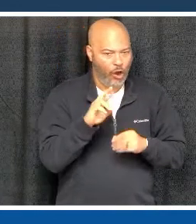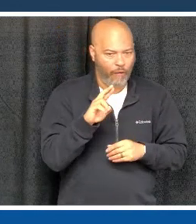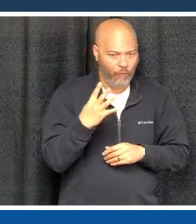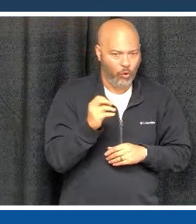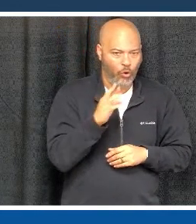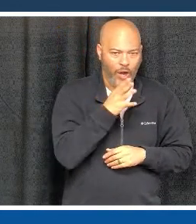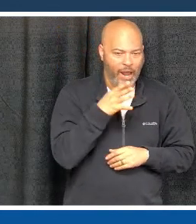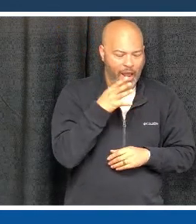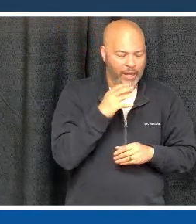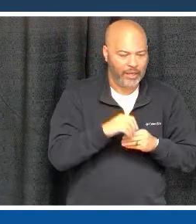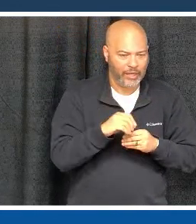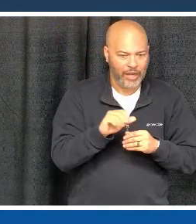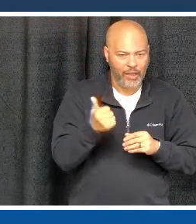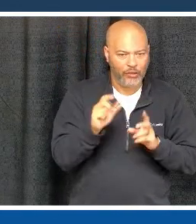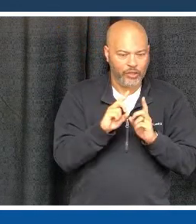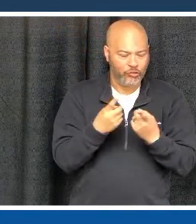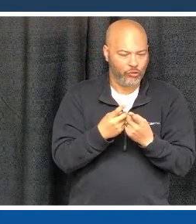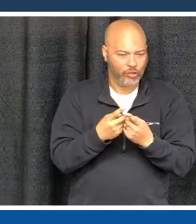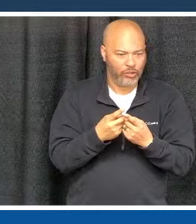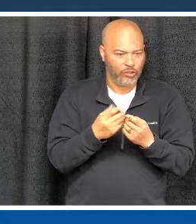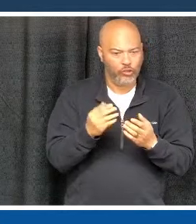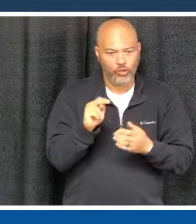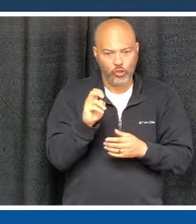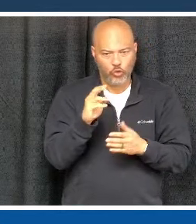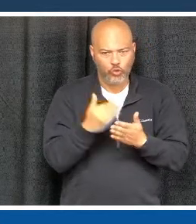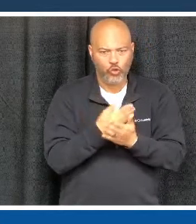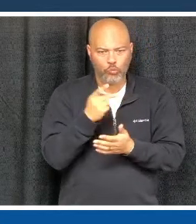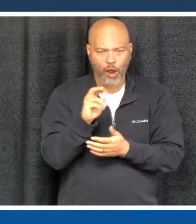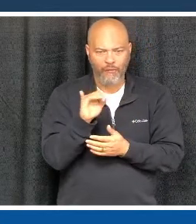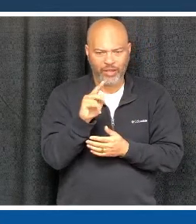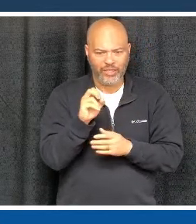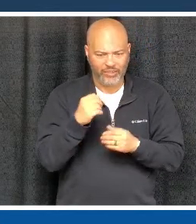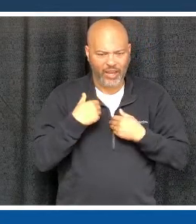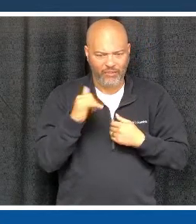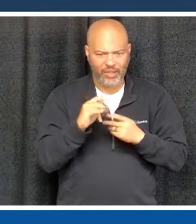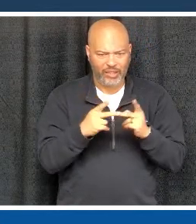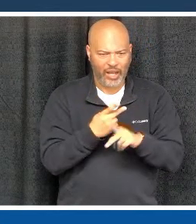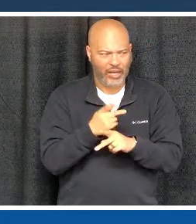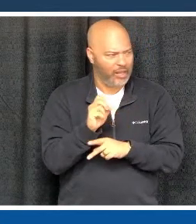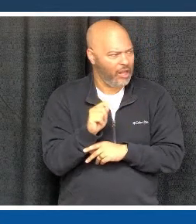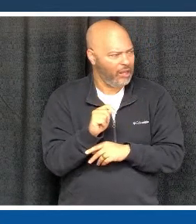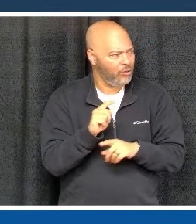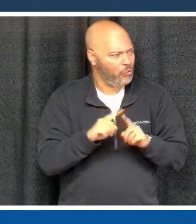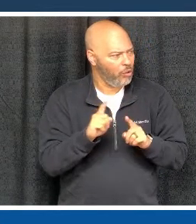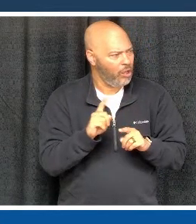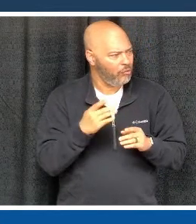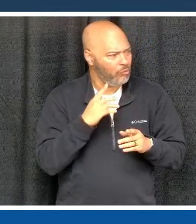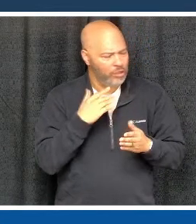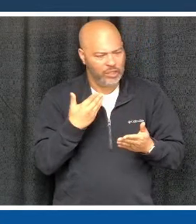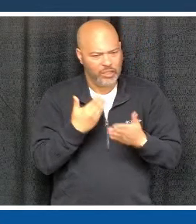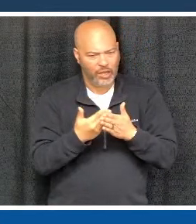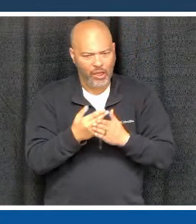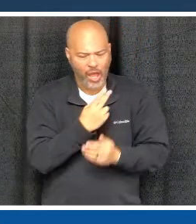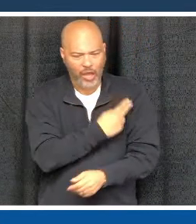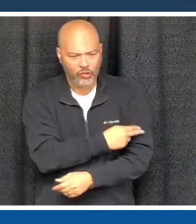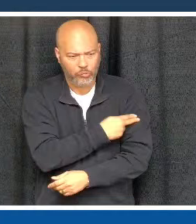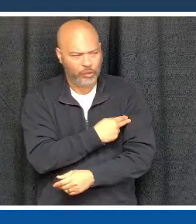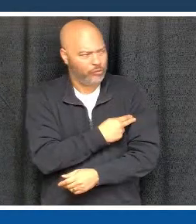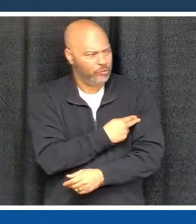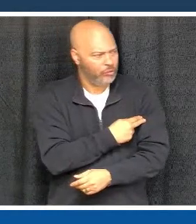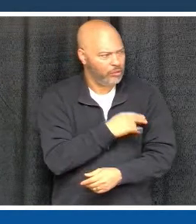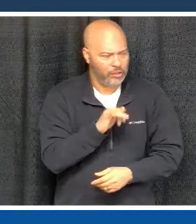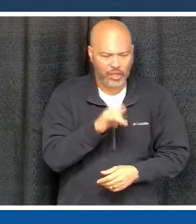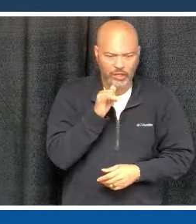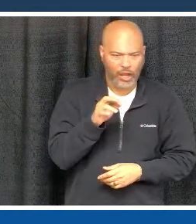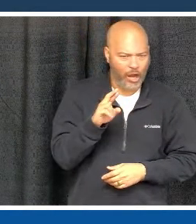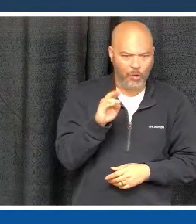ag and other districts as well. New Providence has quite a few of those lots as well. What about the one over by the hospital? That's not an